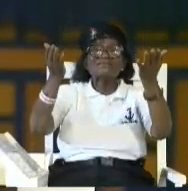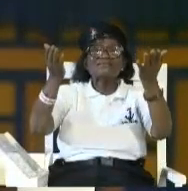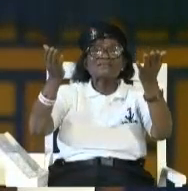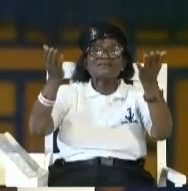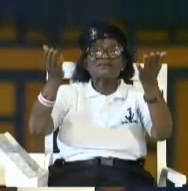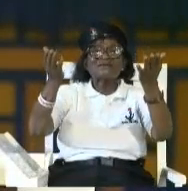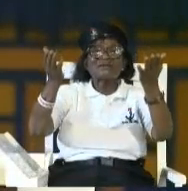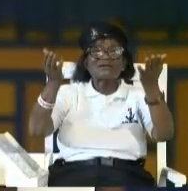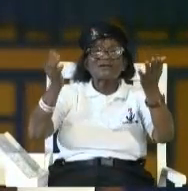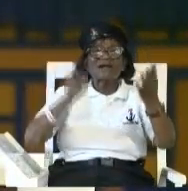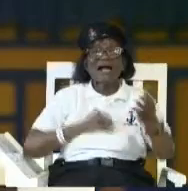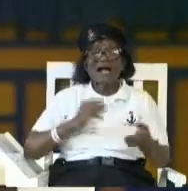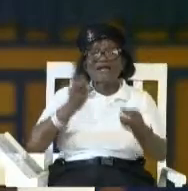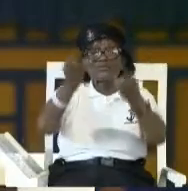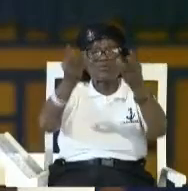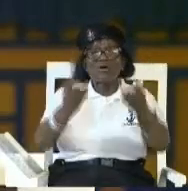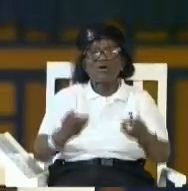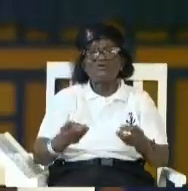I want to